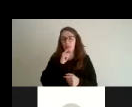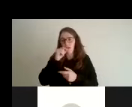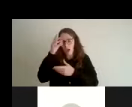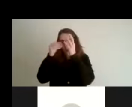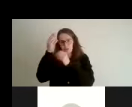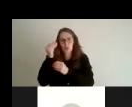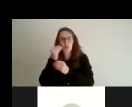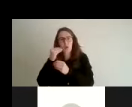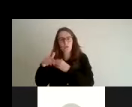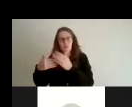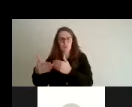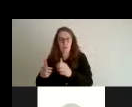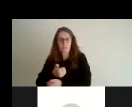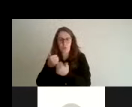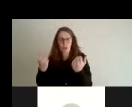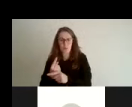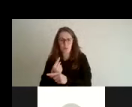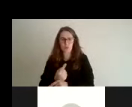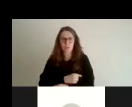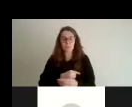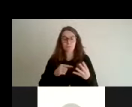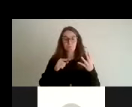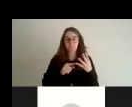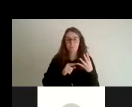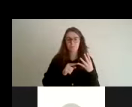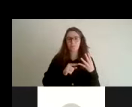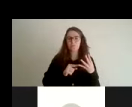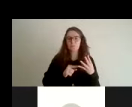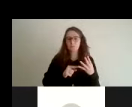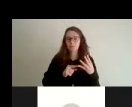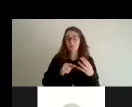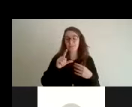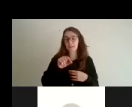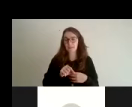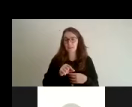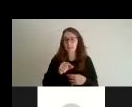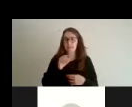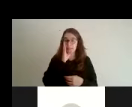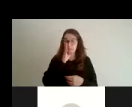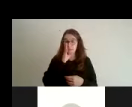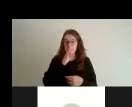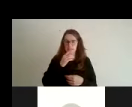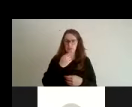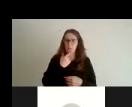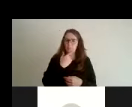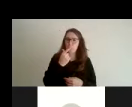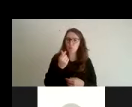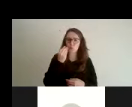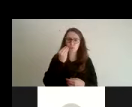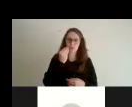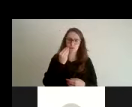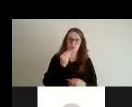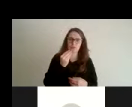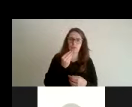for example. And gendered research and innovation, where we actually ask how diversity and gender